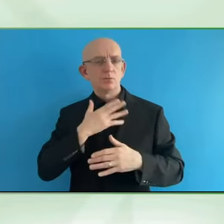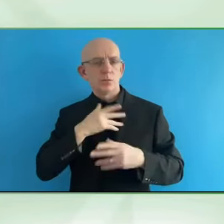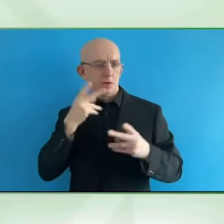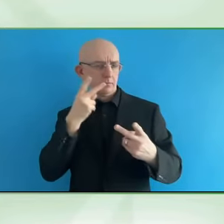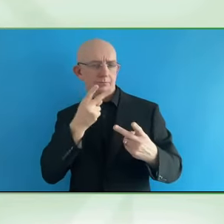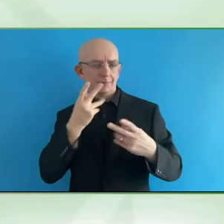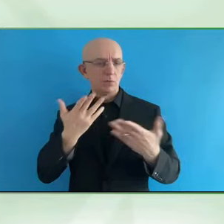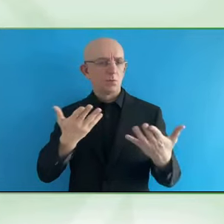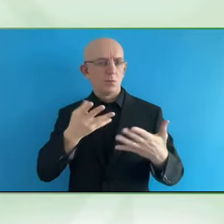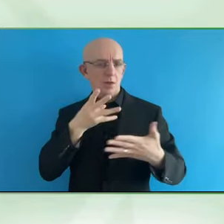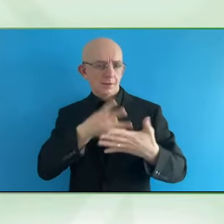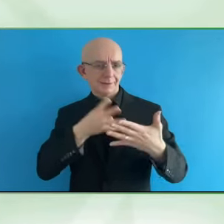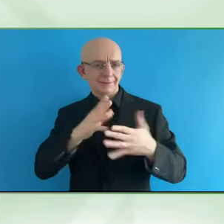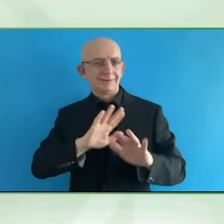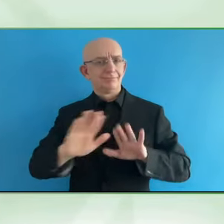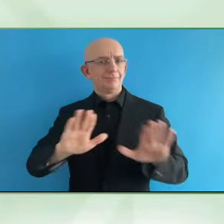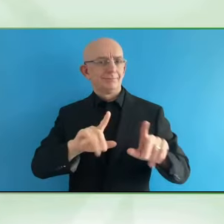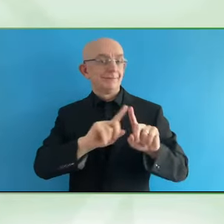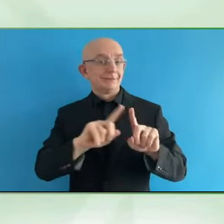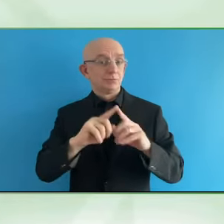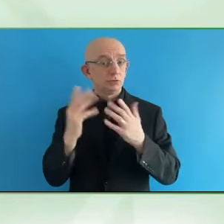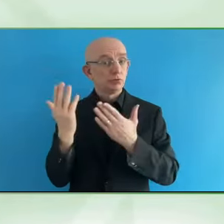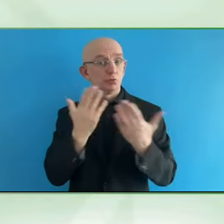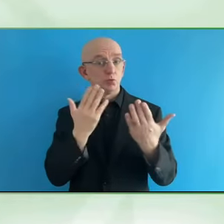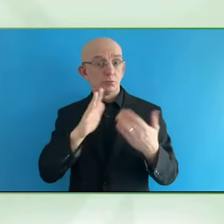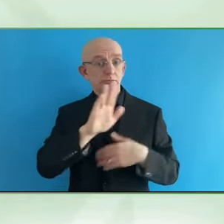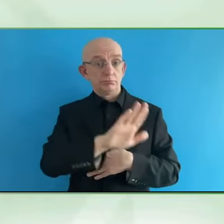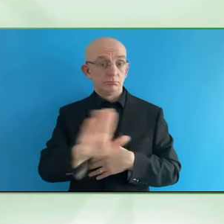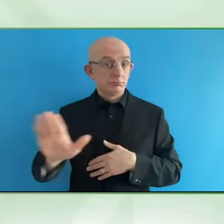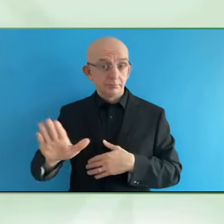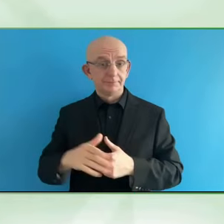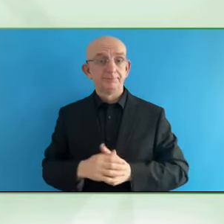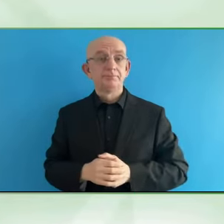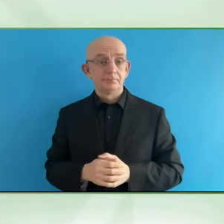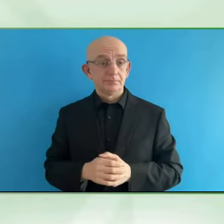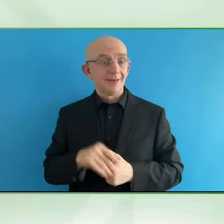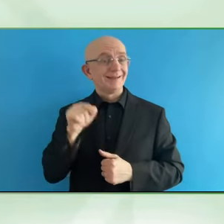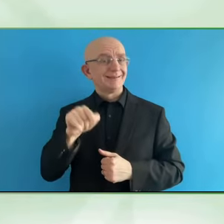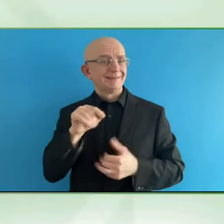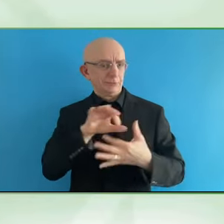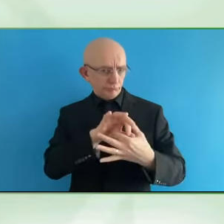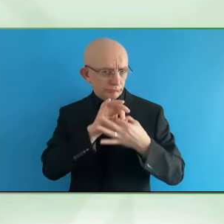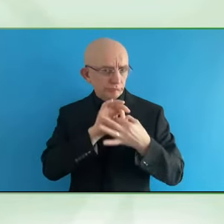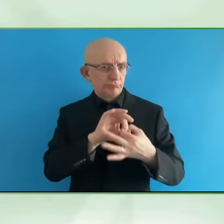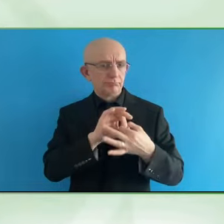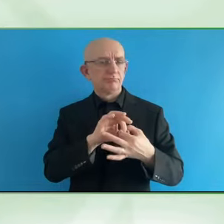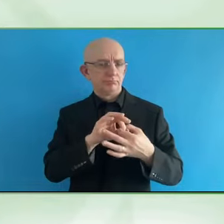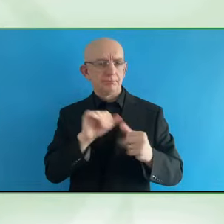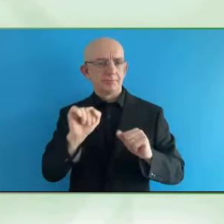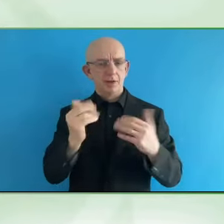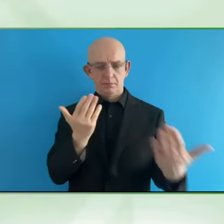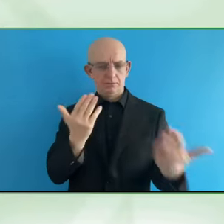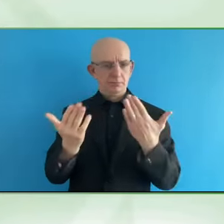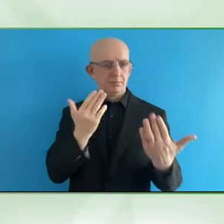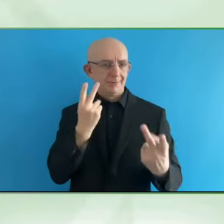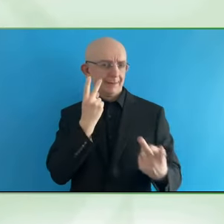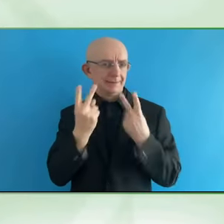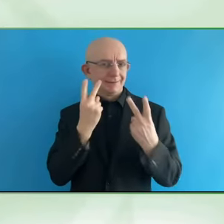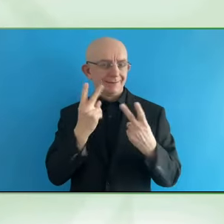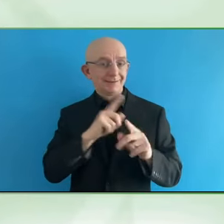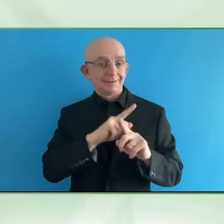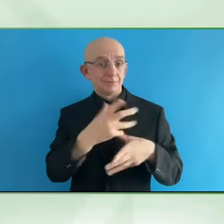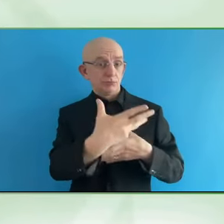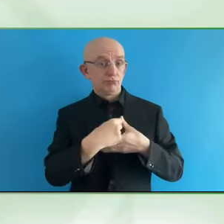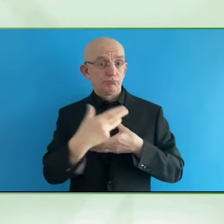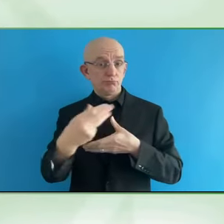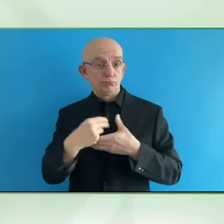school components. Inclusion regards every pupil as a widespread and